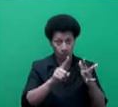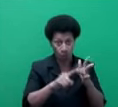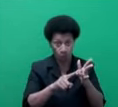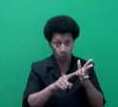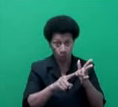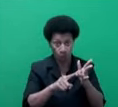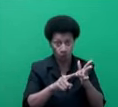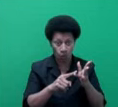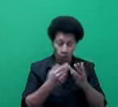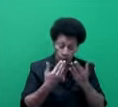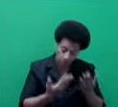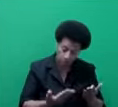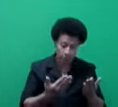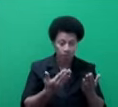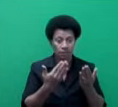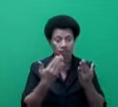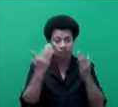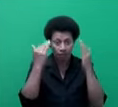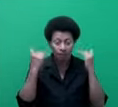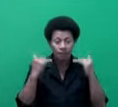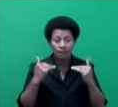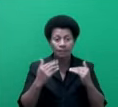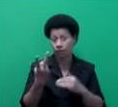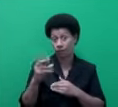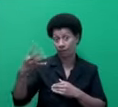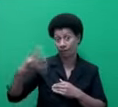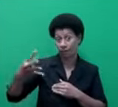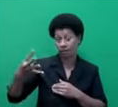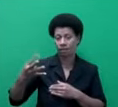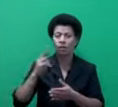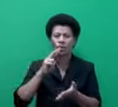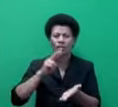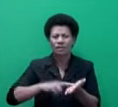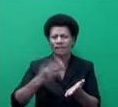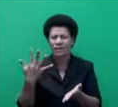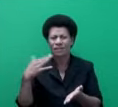Speaker, sir, in 2014 registered